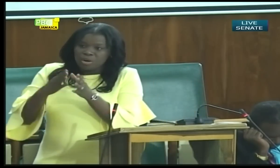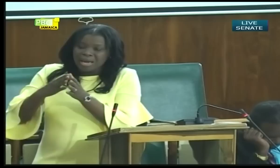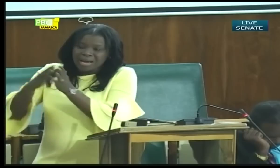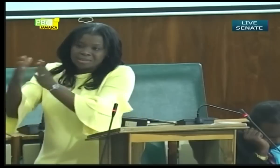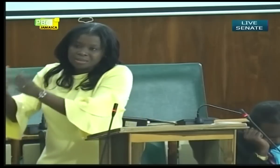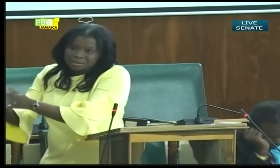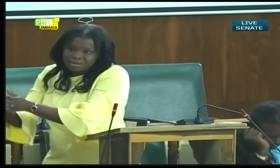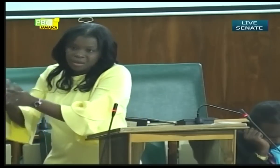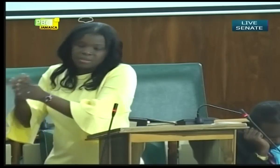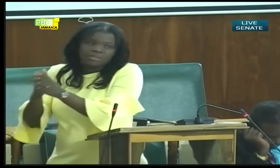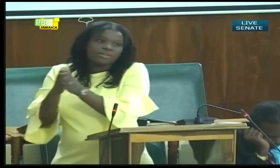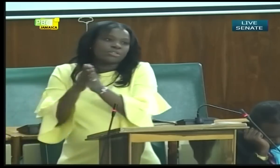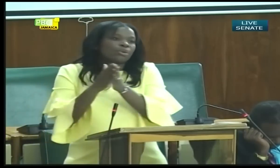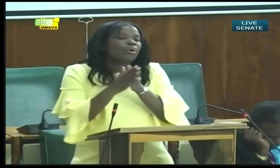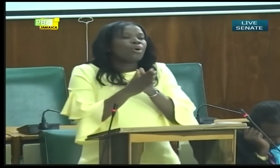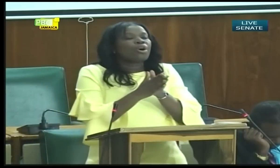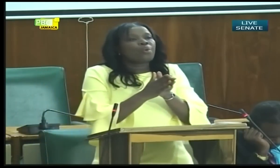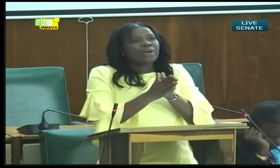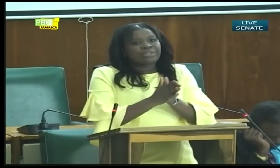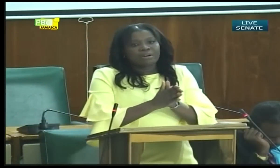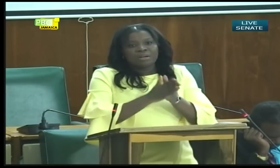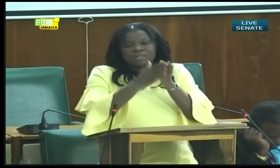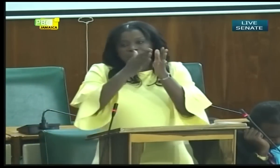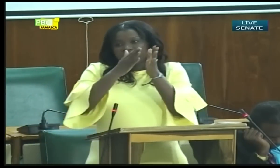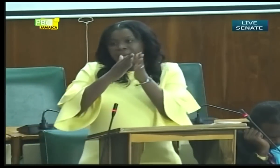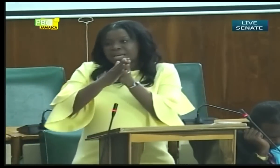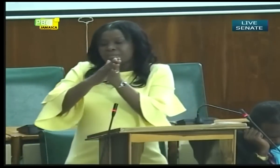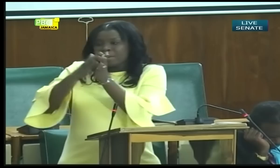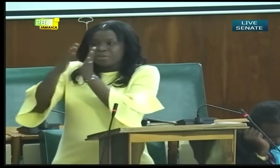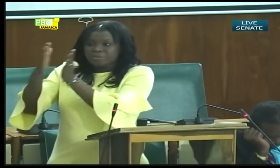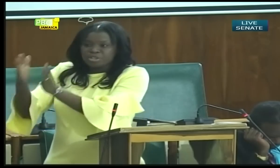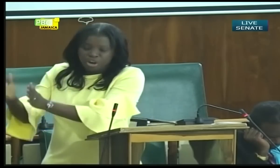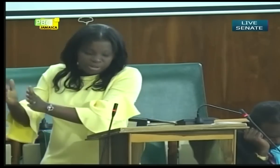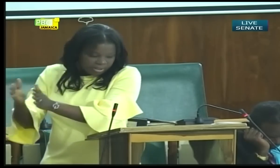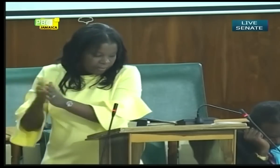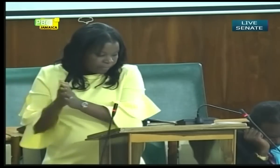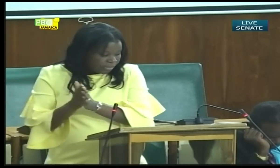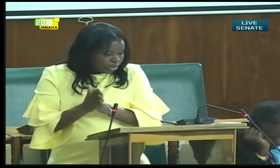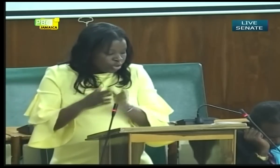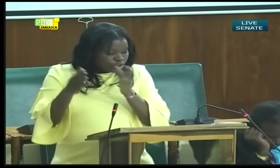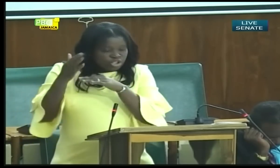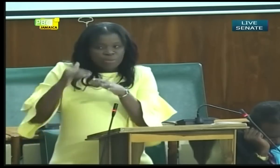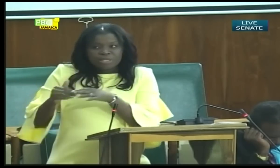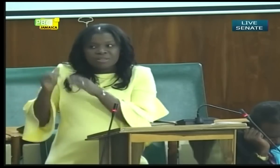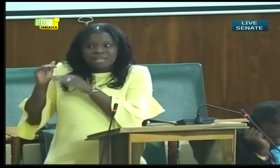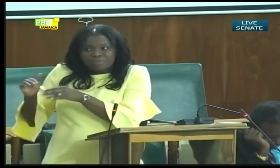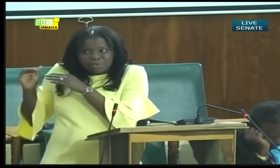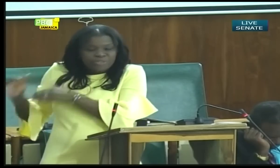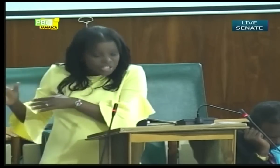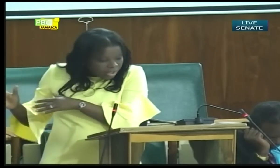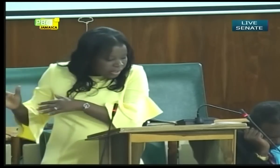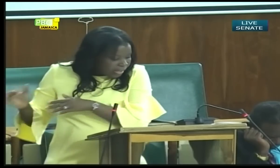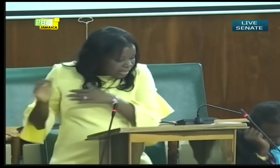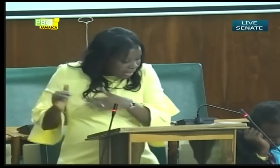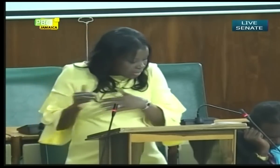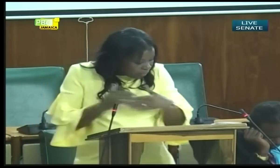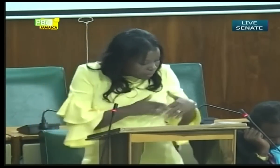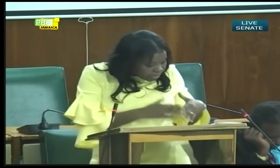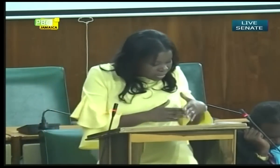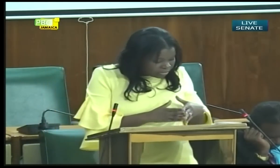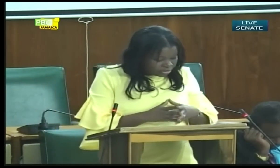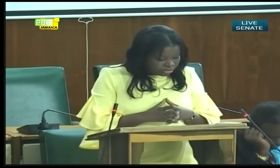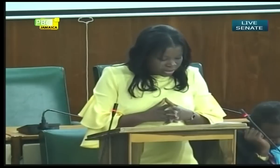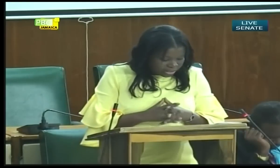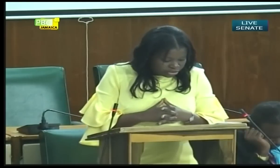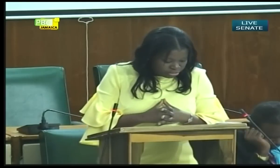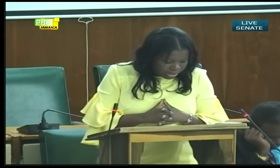all act in concert or whether they can act by way of majority. So subject to that provision that the settler will put